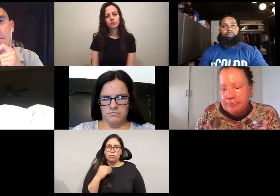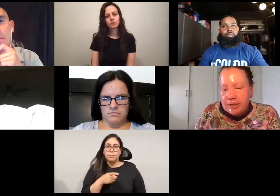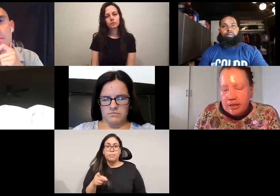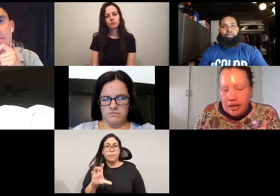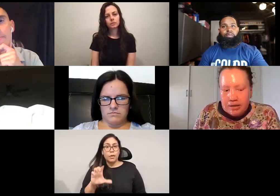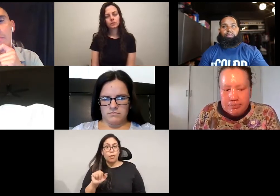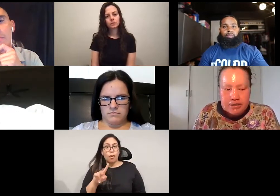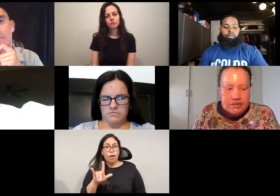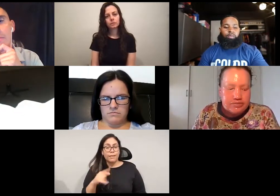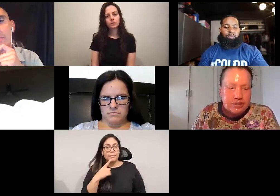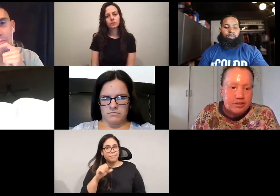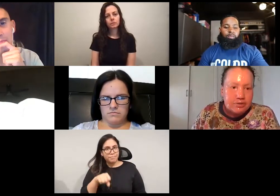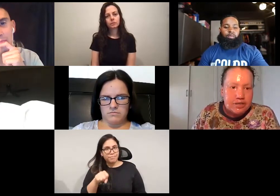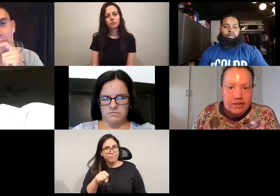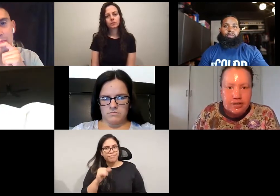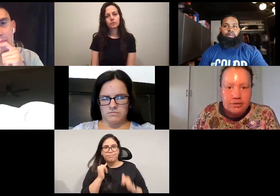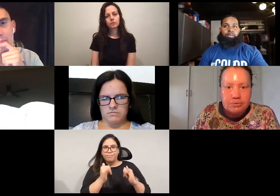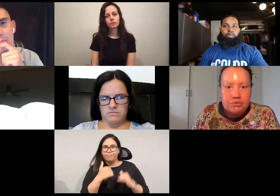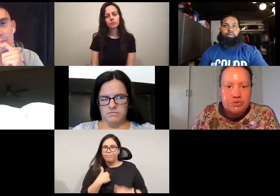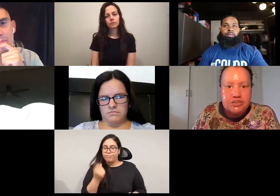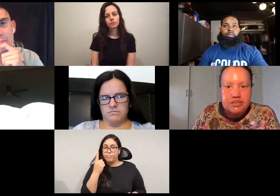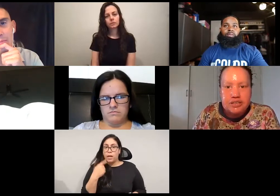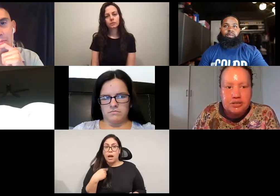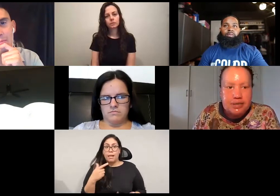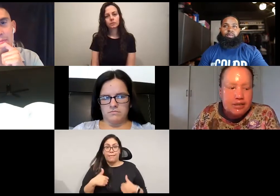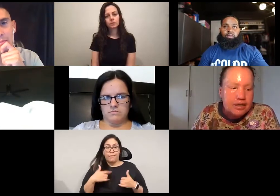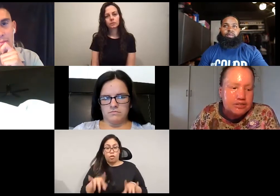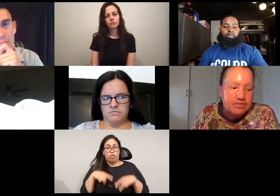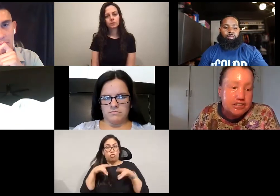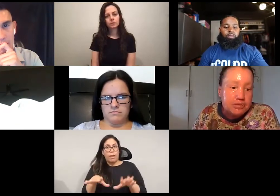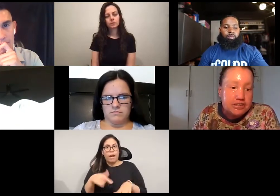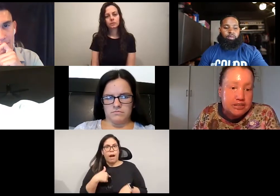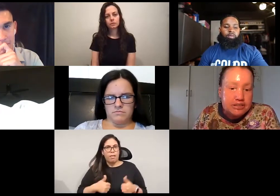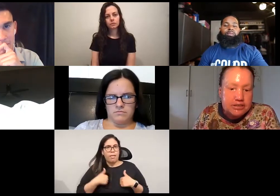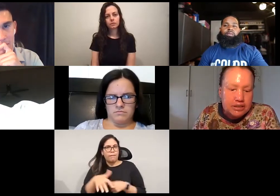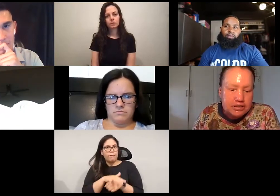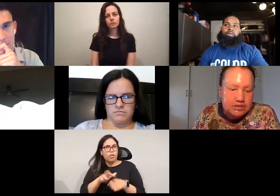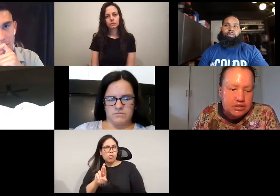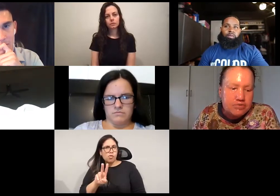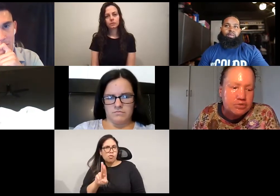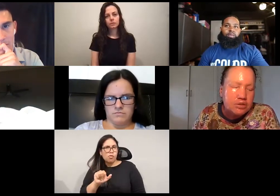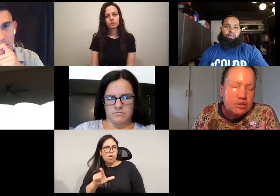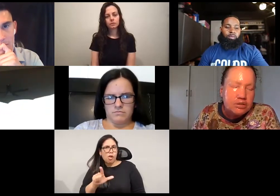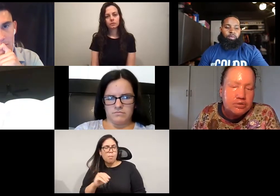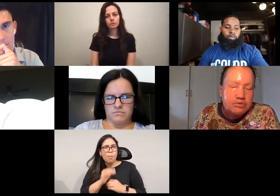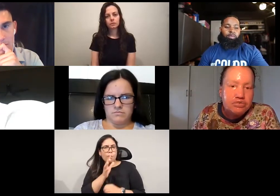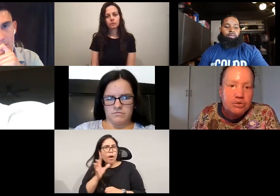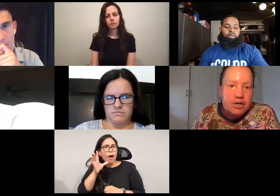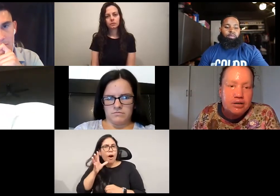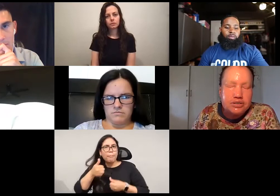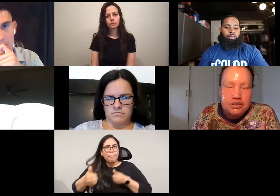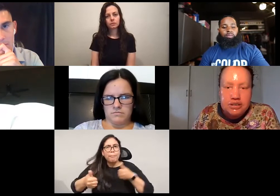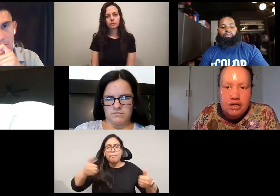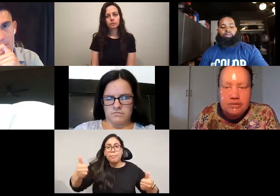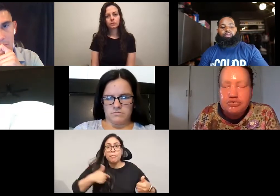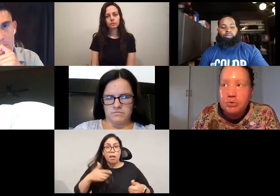now. I definitely agree there with what you said, Daniel, about hard to find specialists. I used to travel, 4